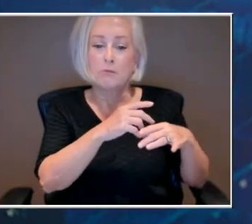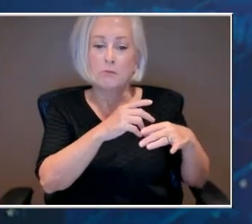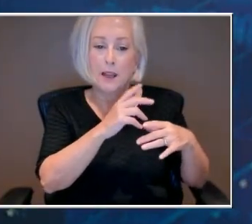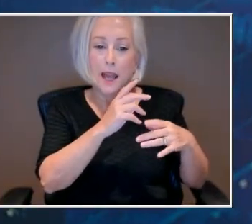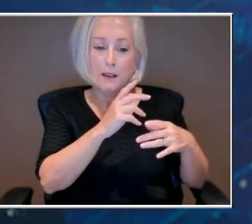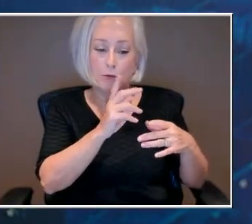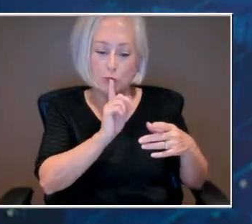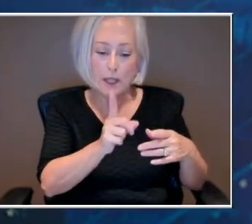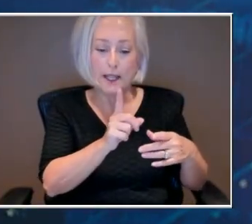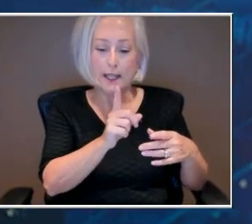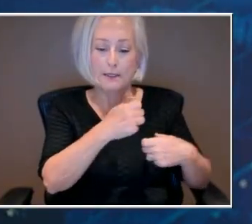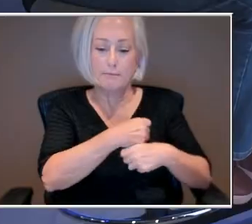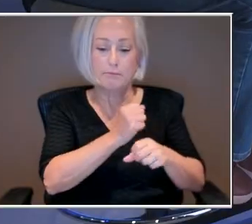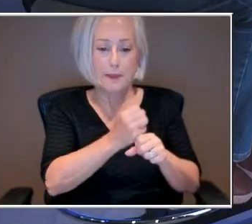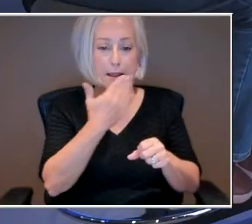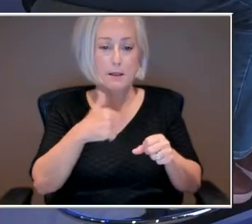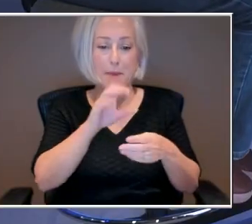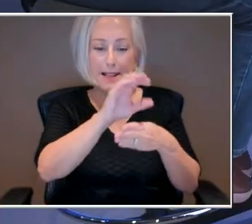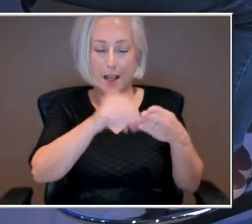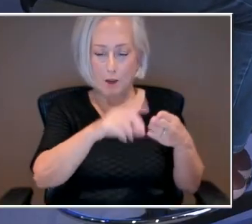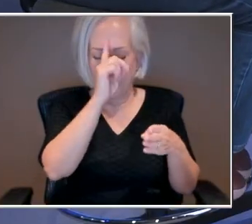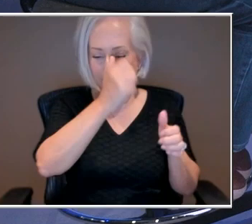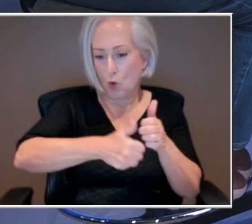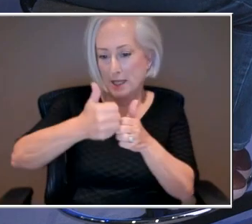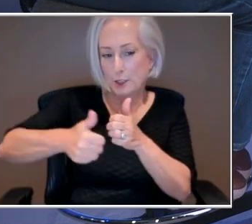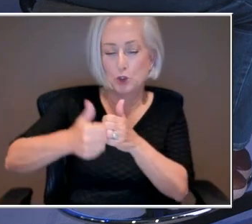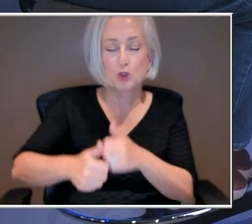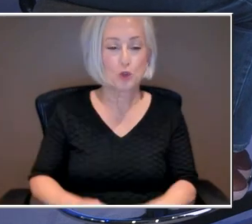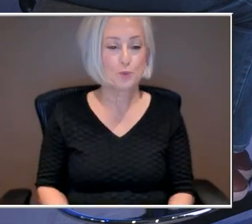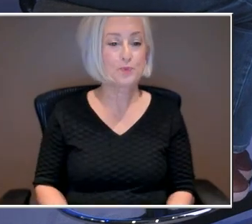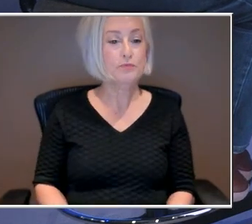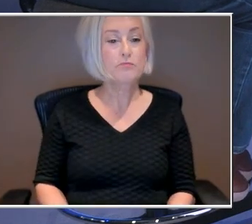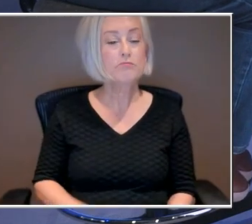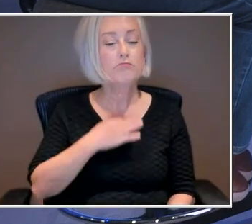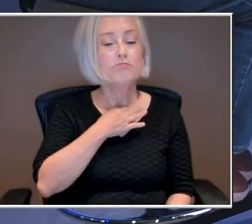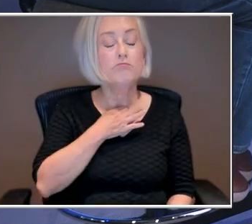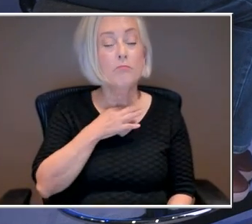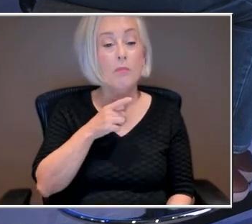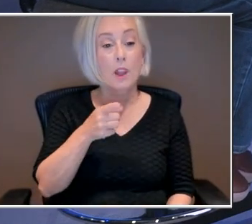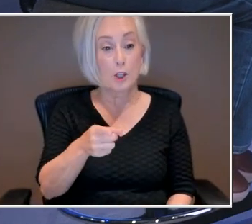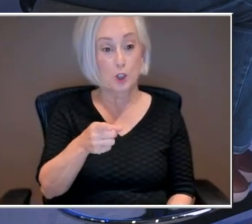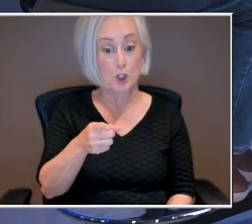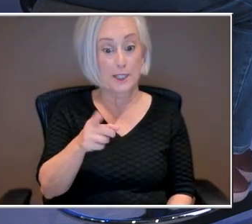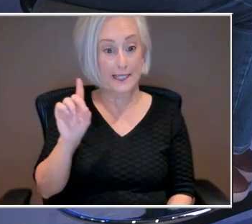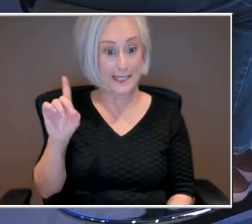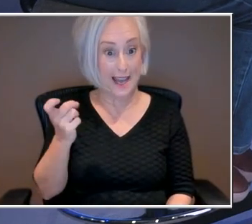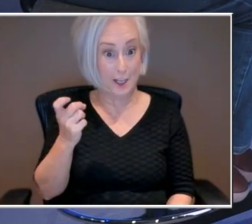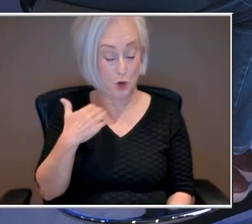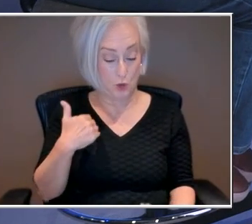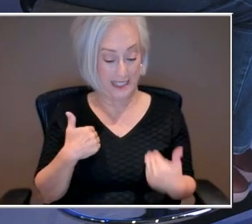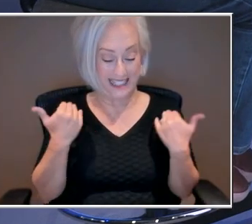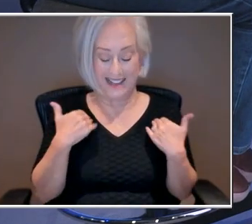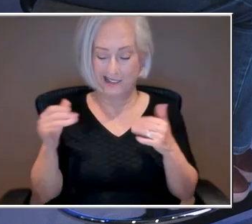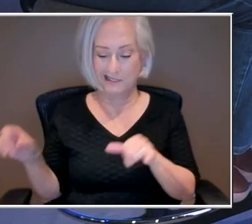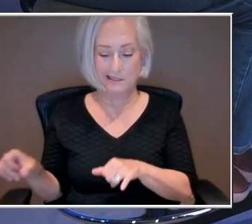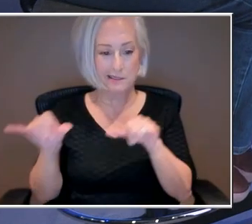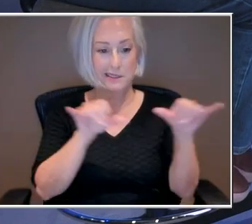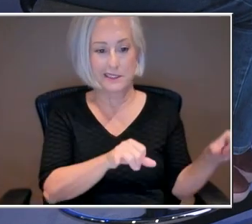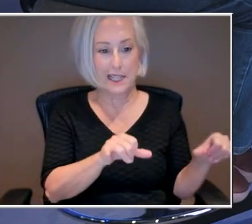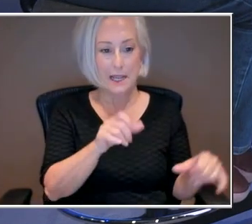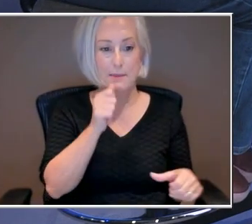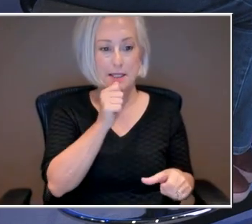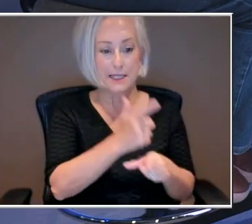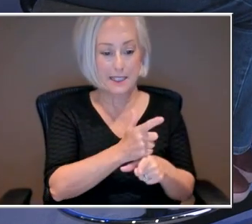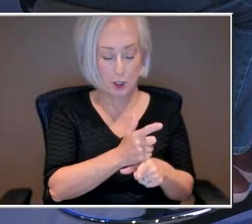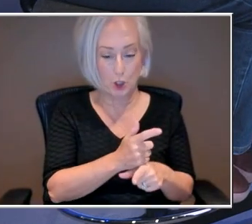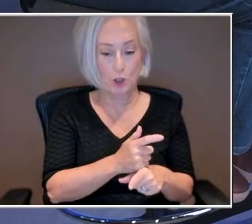outcomes for every person. So I have a question. So she's diagnosed at a young age, just like her sister, Josie. She learned she